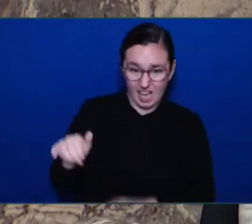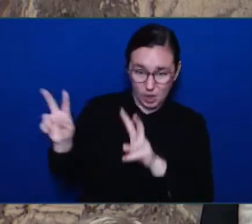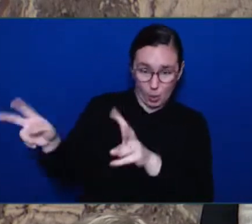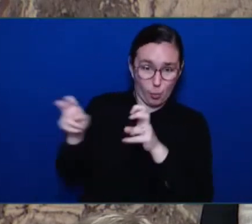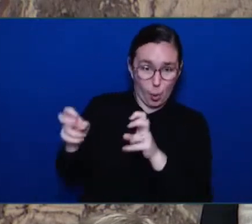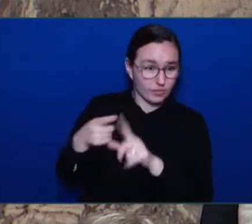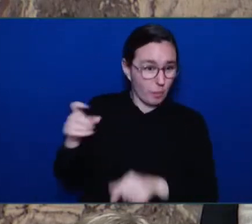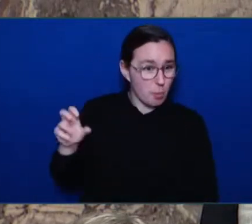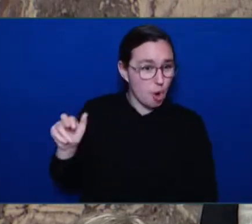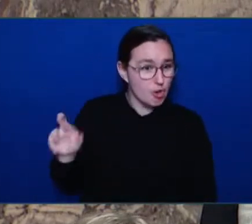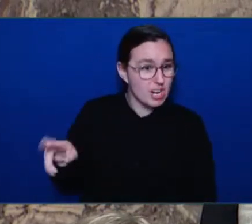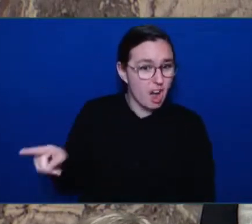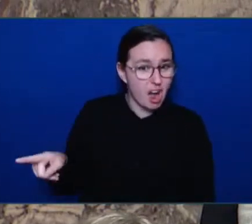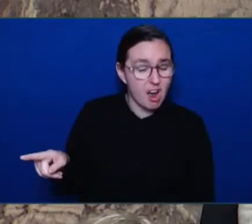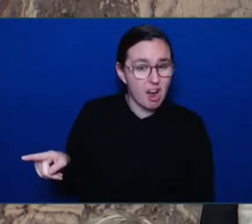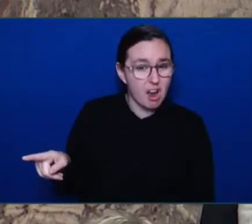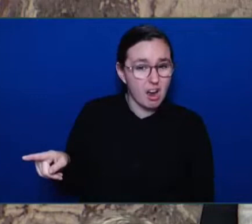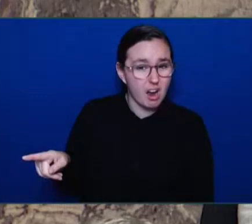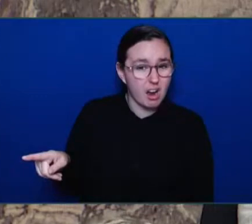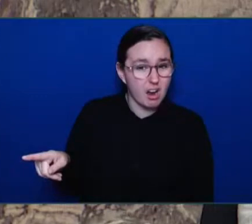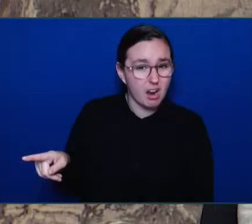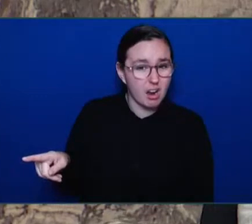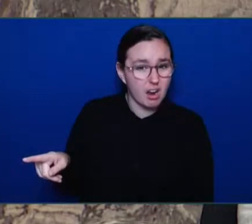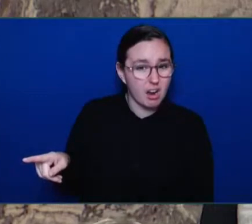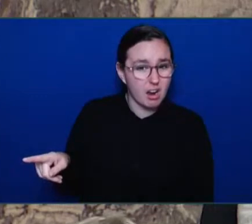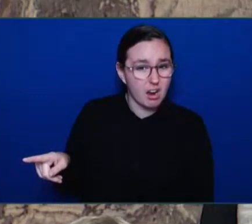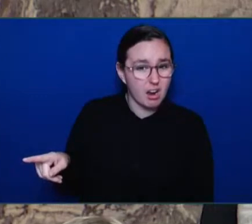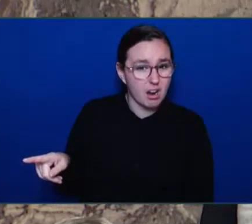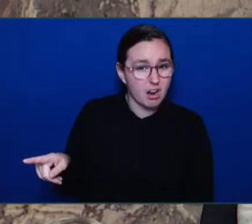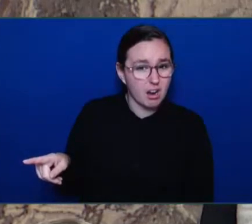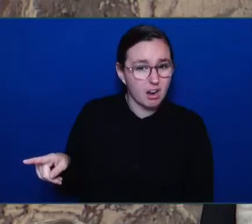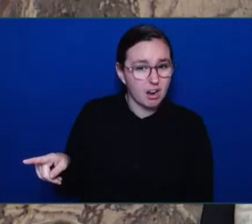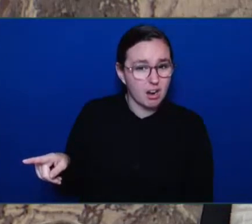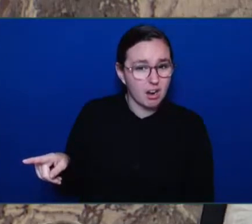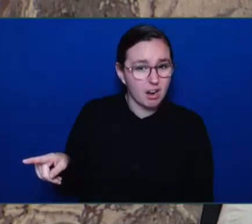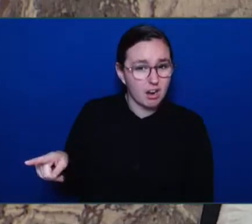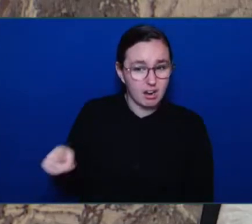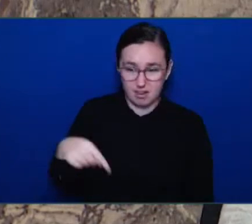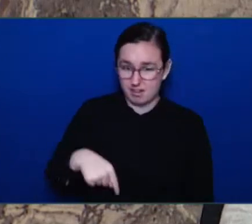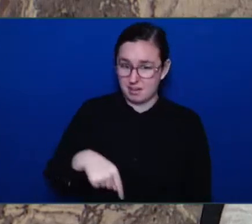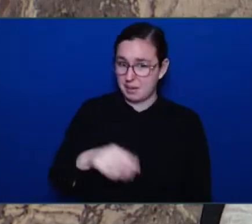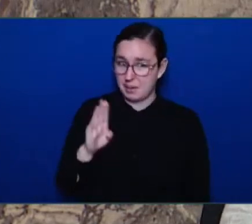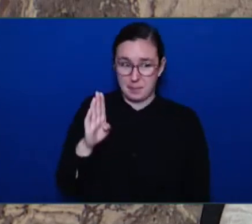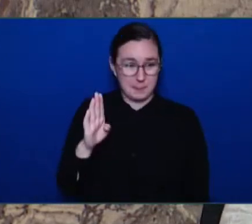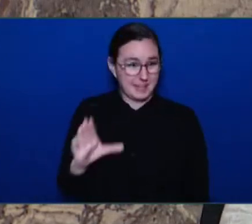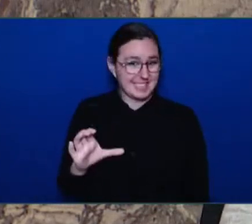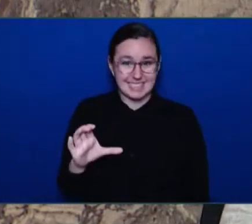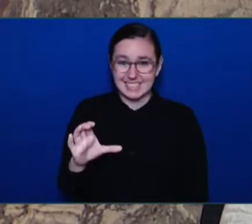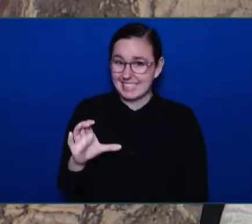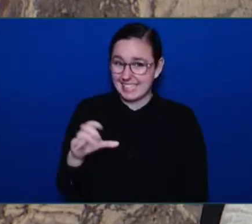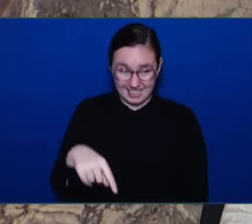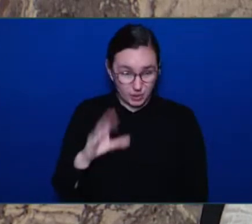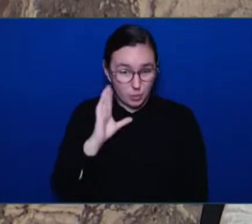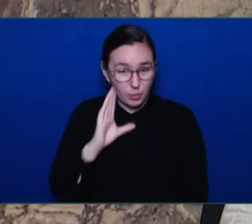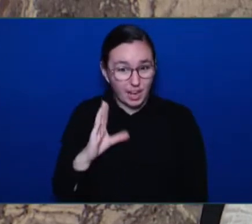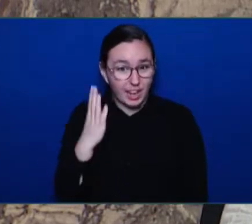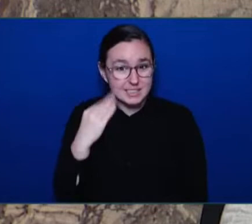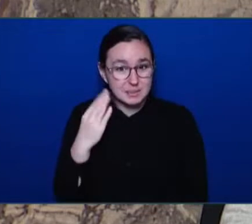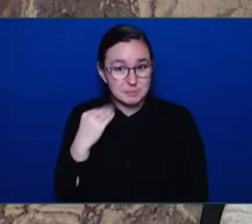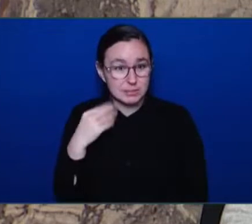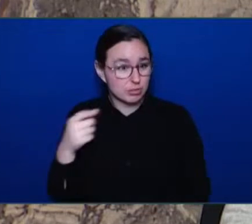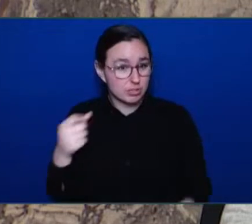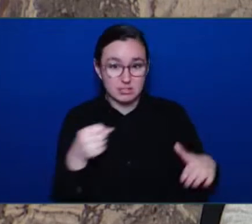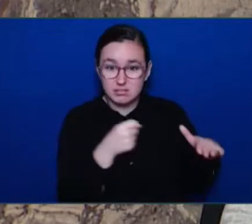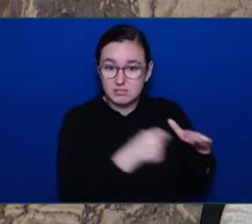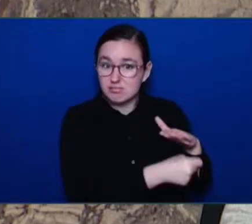And it's going to be a shock to British Columbians that mandatory treatment is now in place in BC. I didn't see any